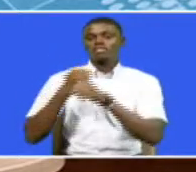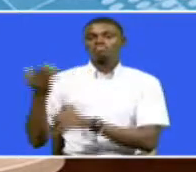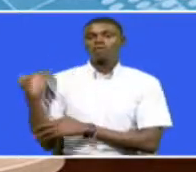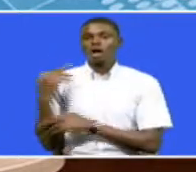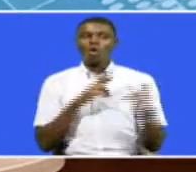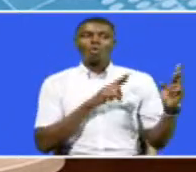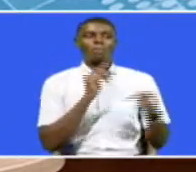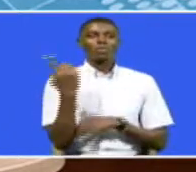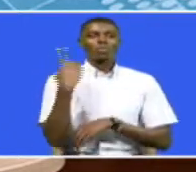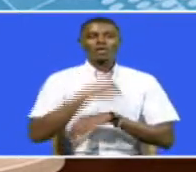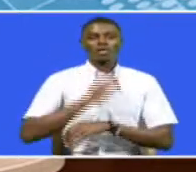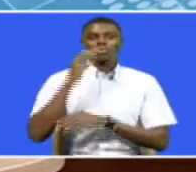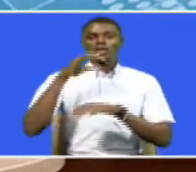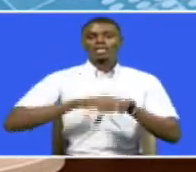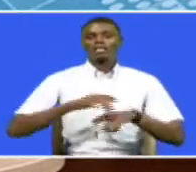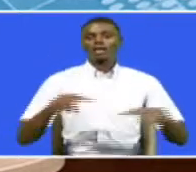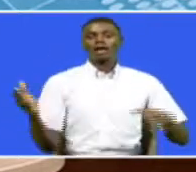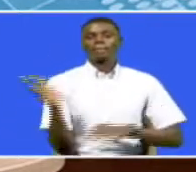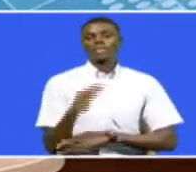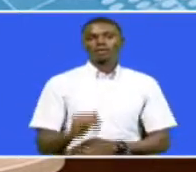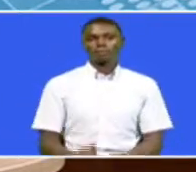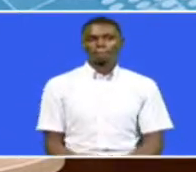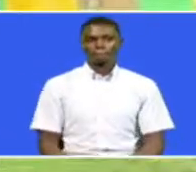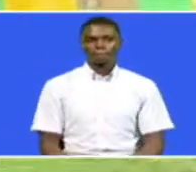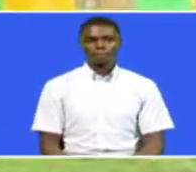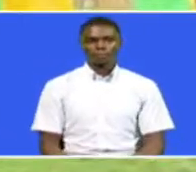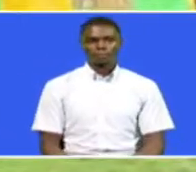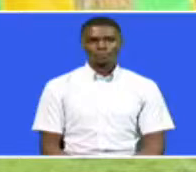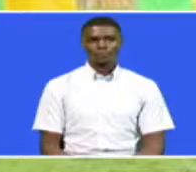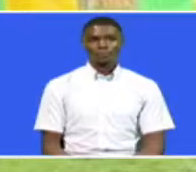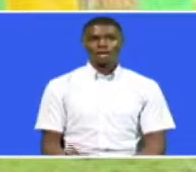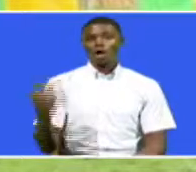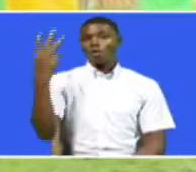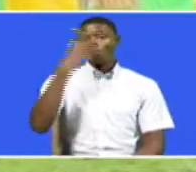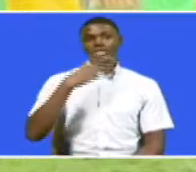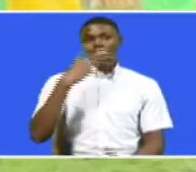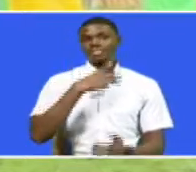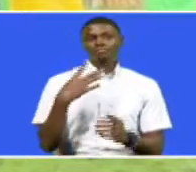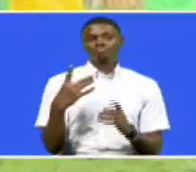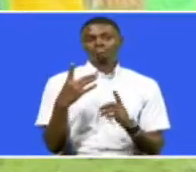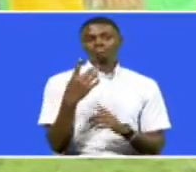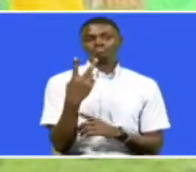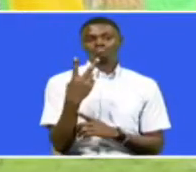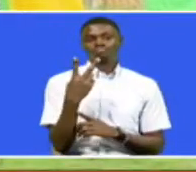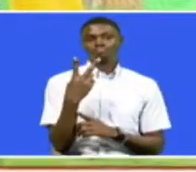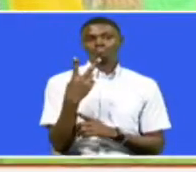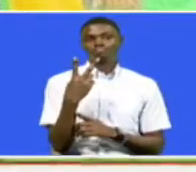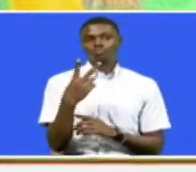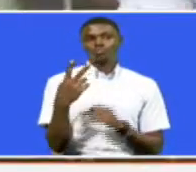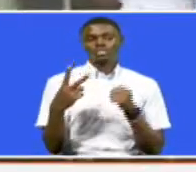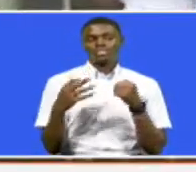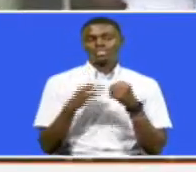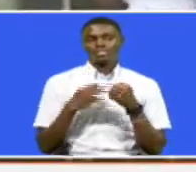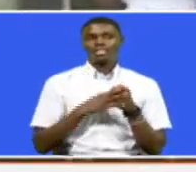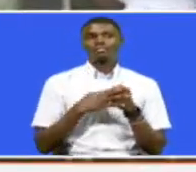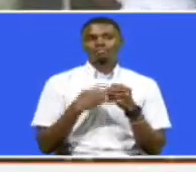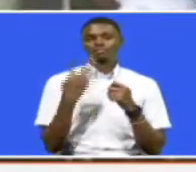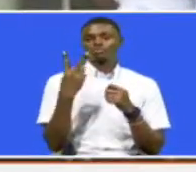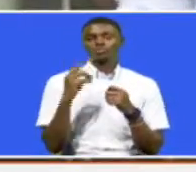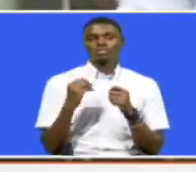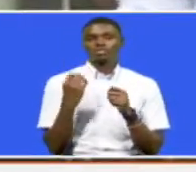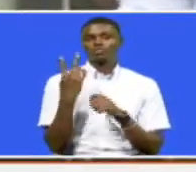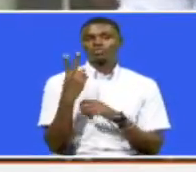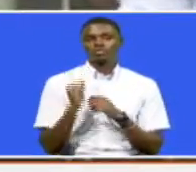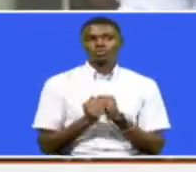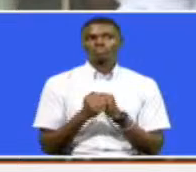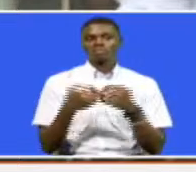day he will reclaim his land. Wednesday, December 28, 2022. Oshira and his family members,